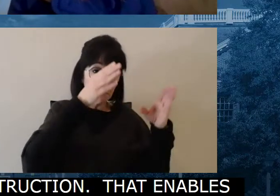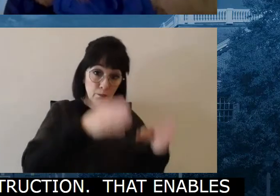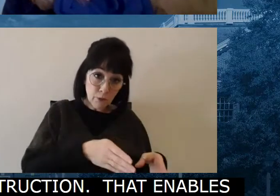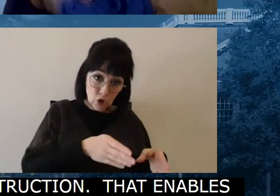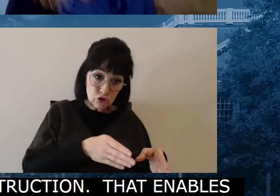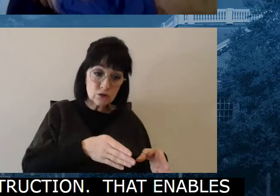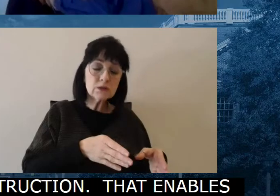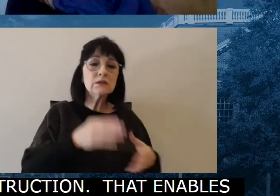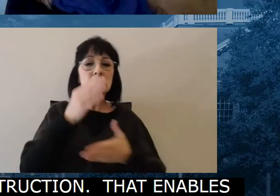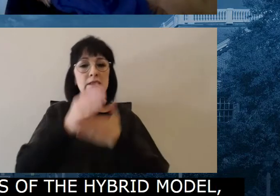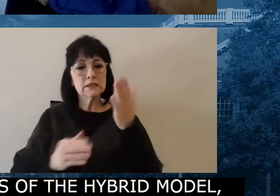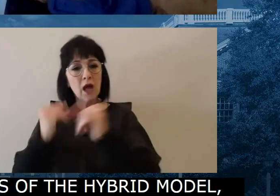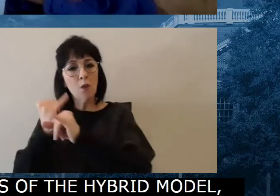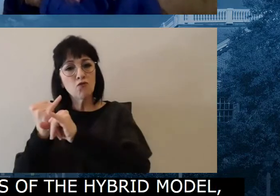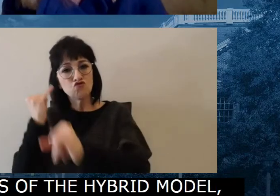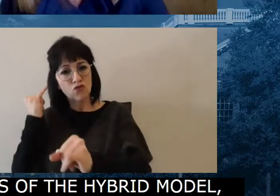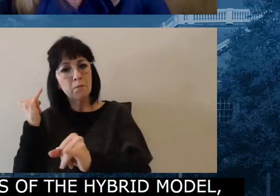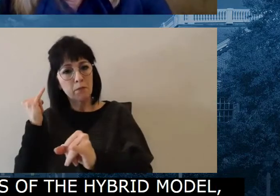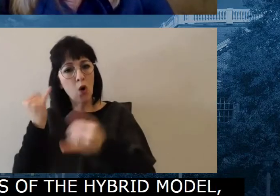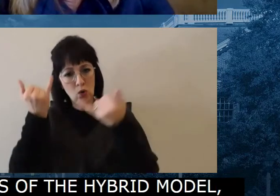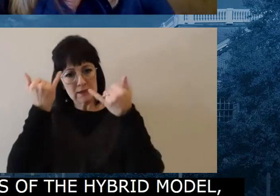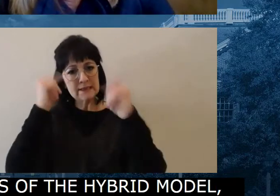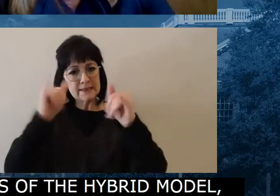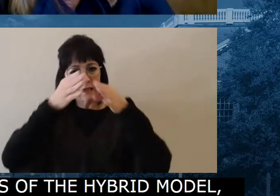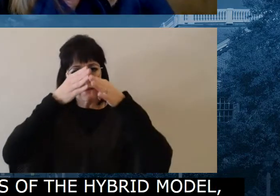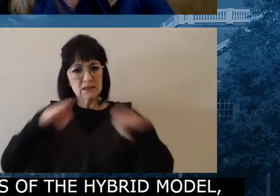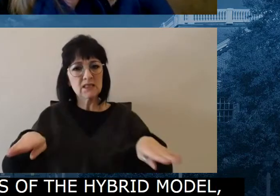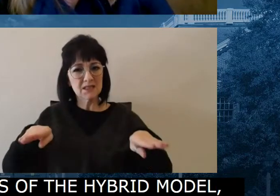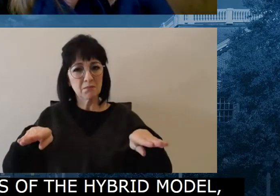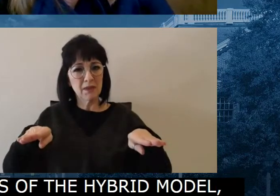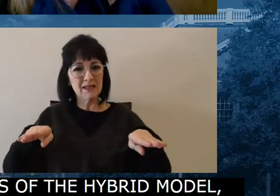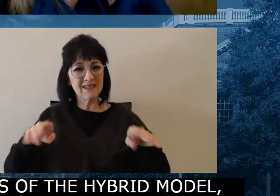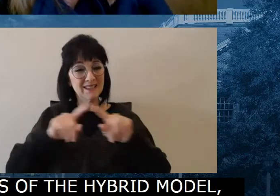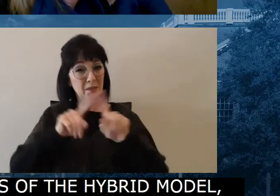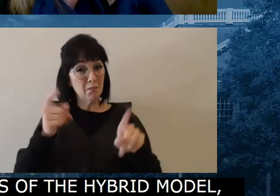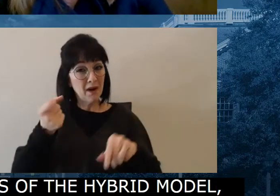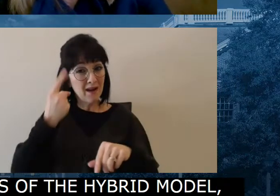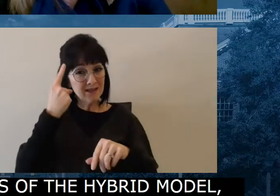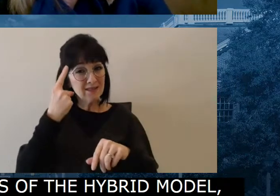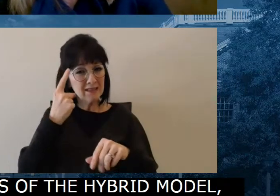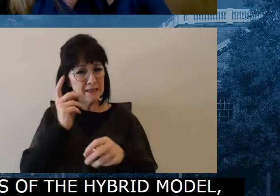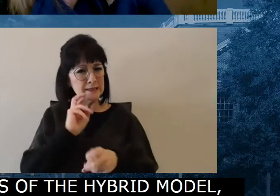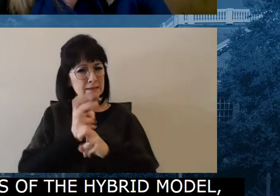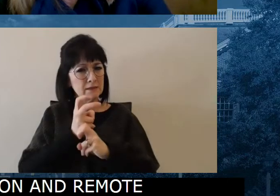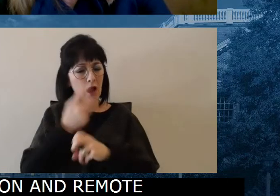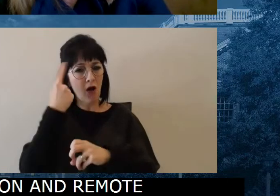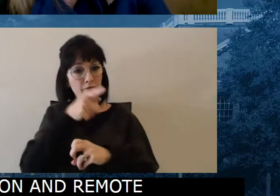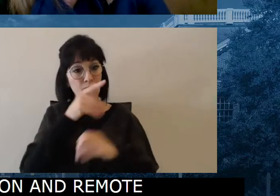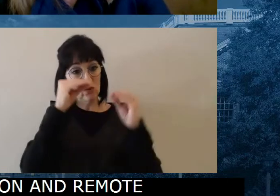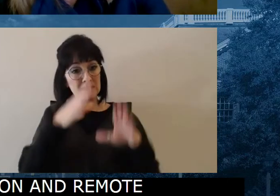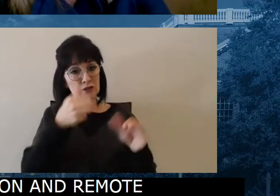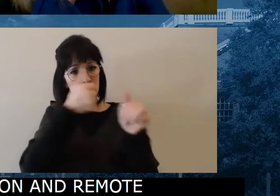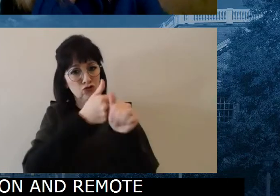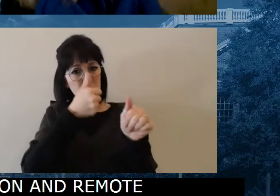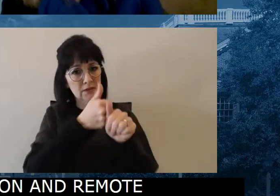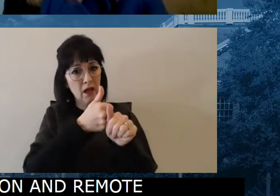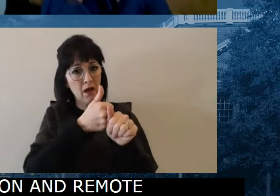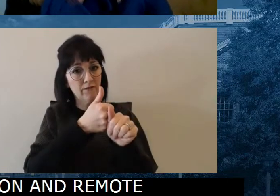remote instruction. The difficulty there is on the teacher herself, who has to